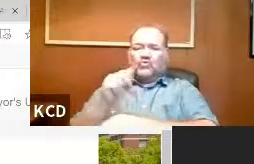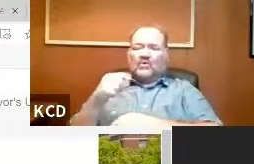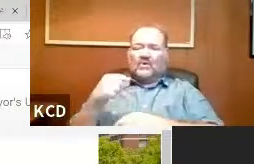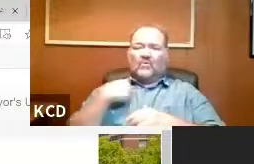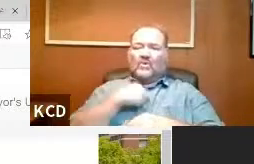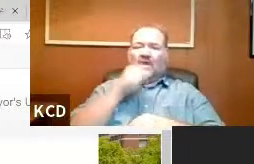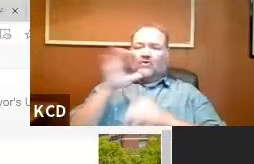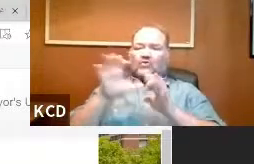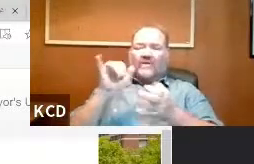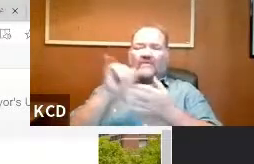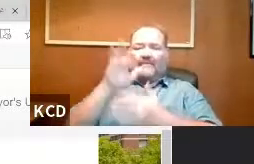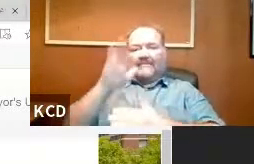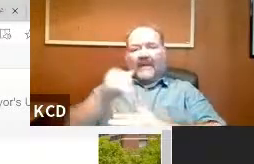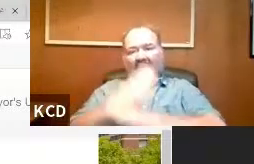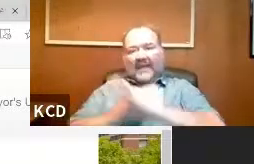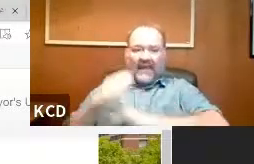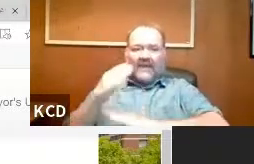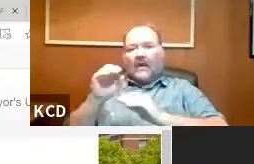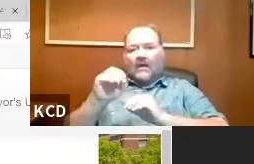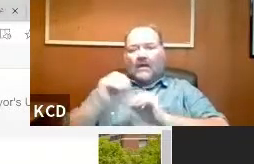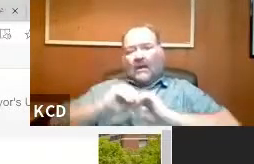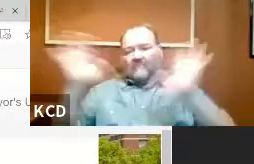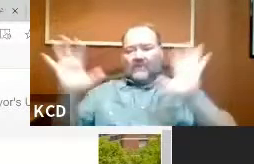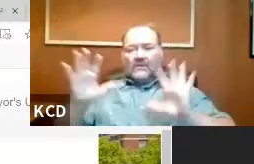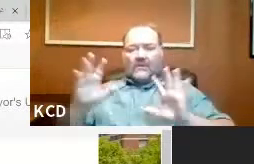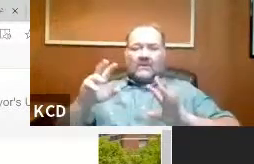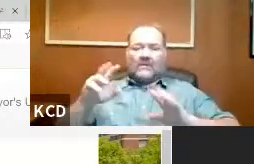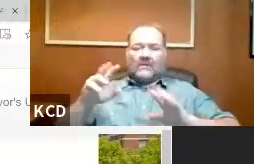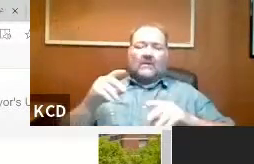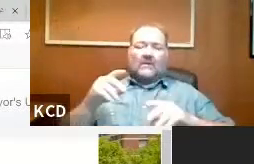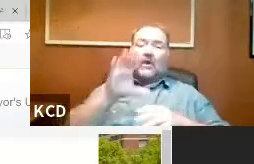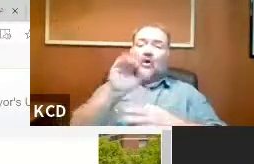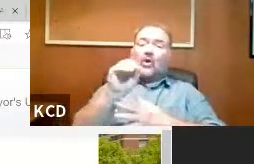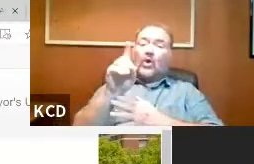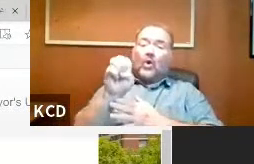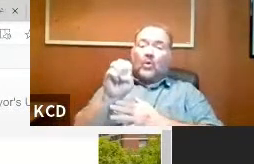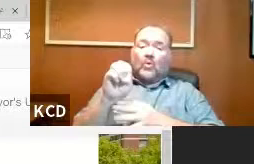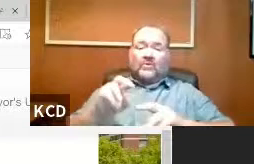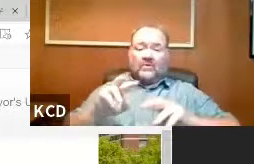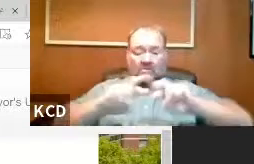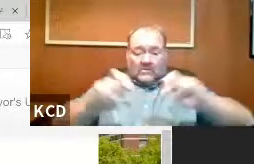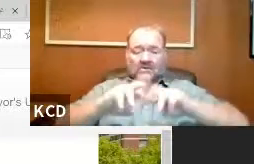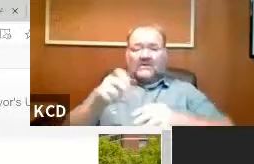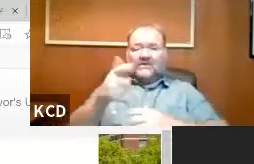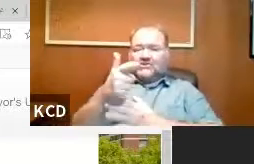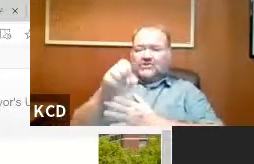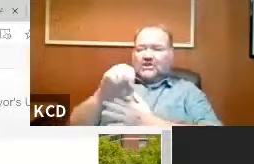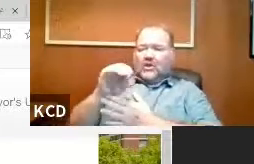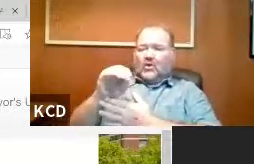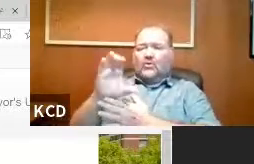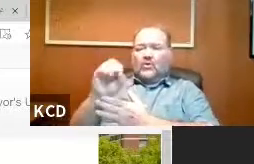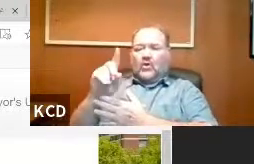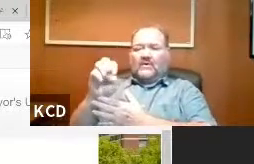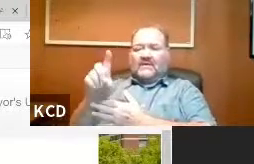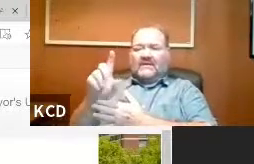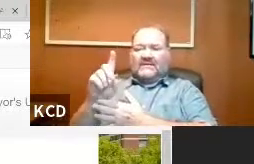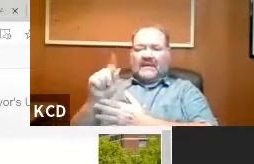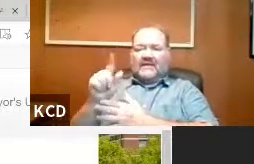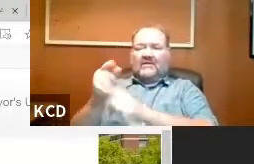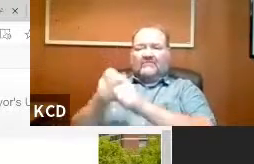doing that by hand, obviously. The code that was being used was based on the geocoded data from the state and